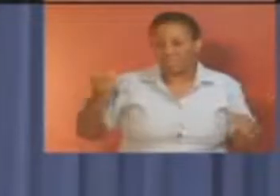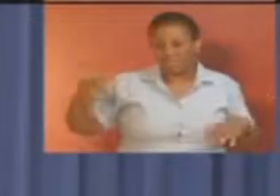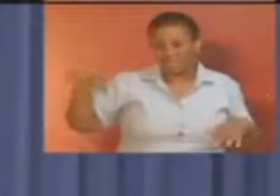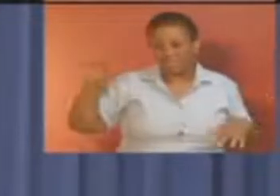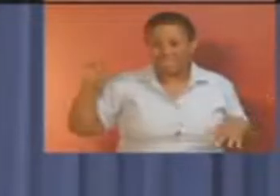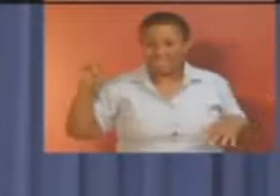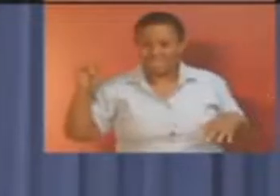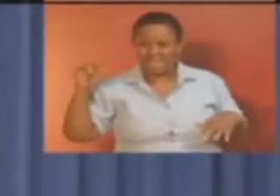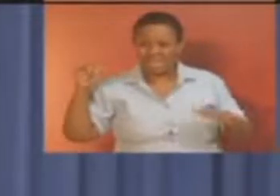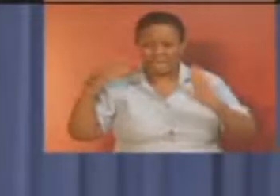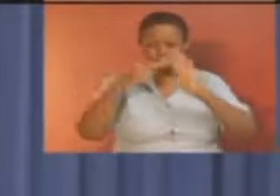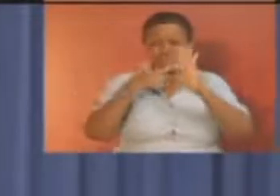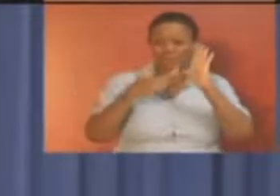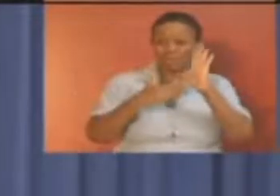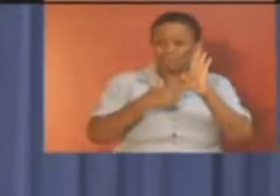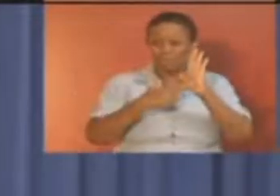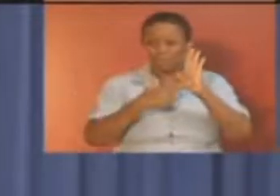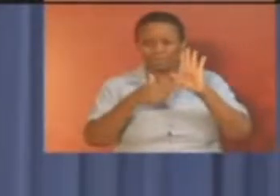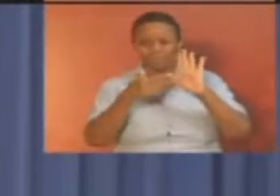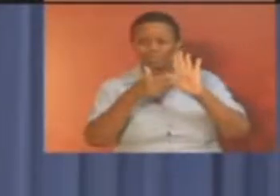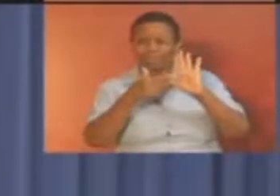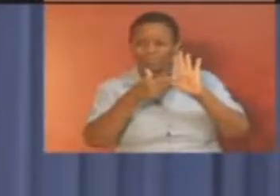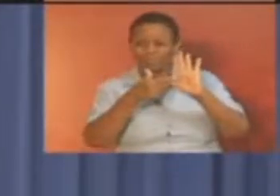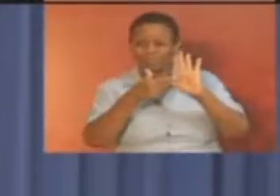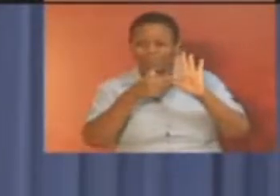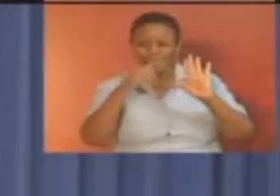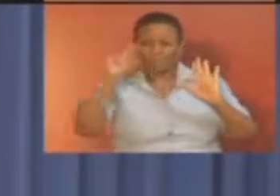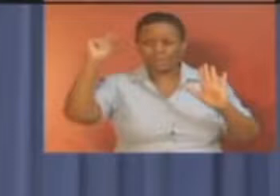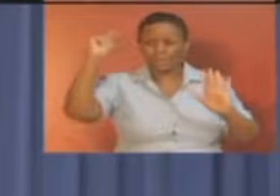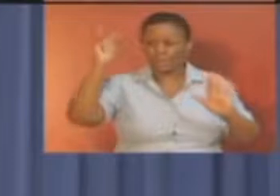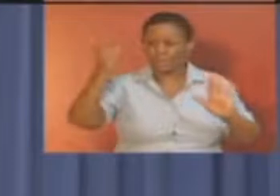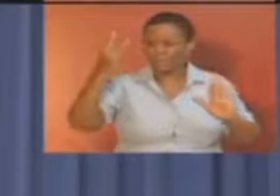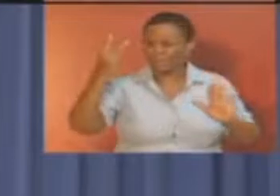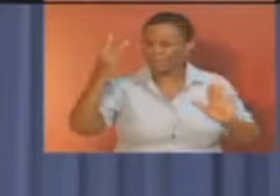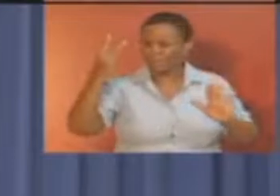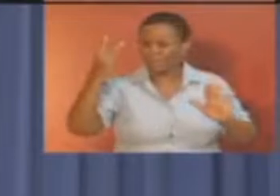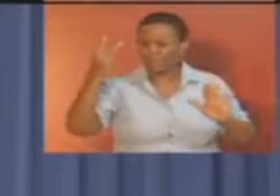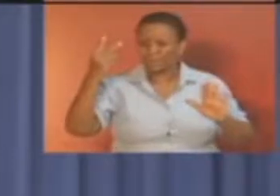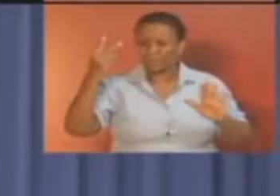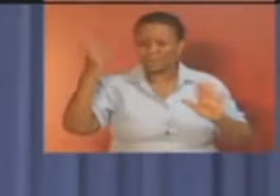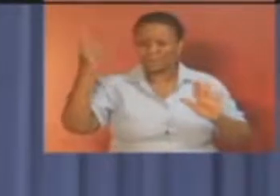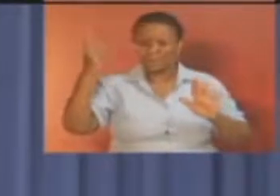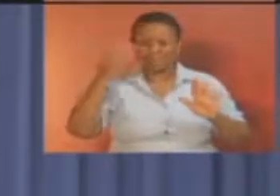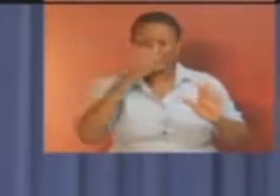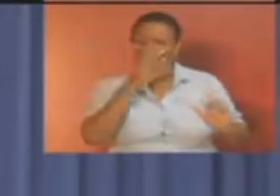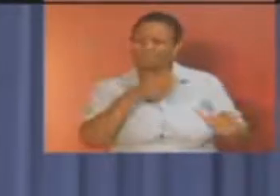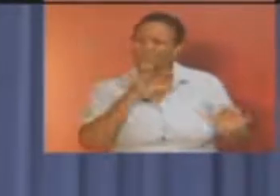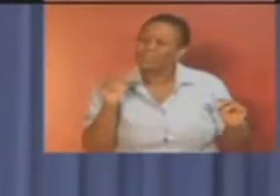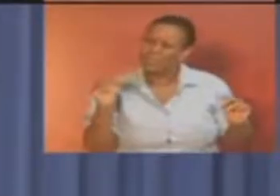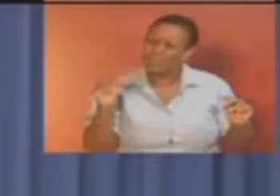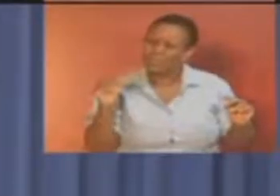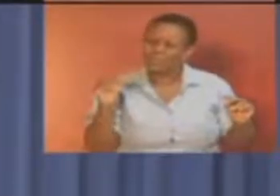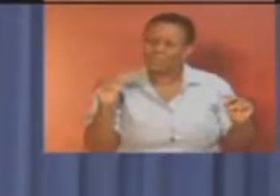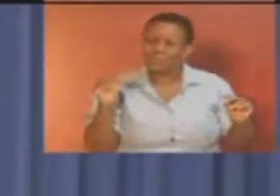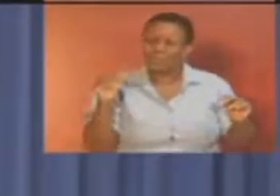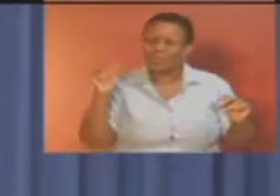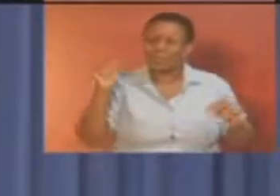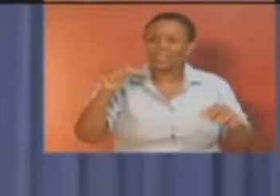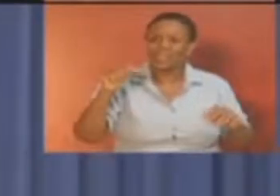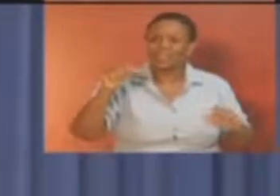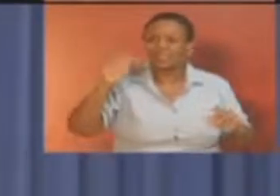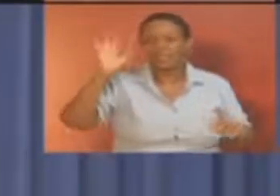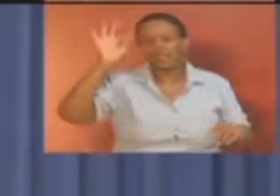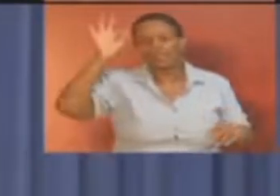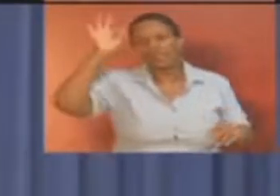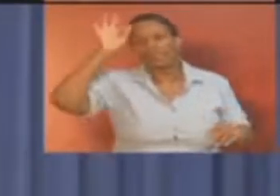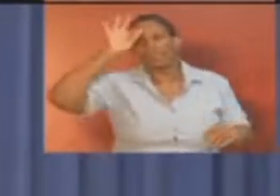Two groups in Tobago. So we have to understand that we have to keep, for those of you who are bored by the